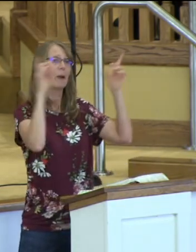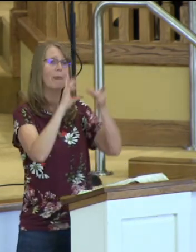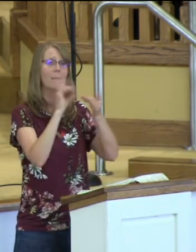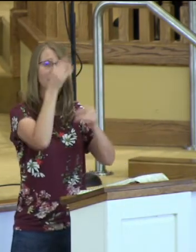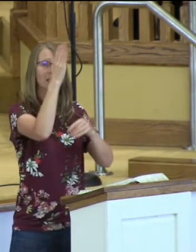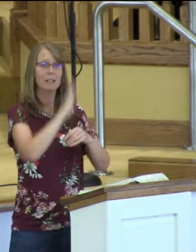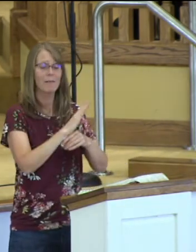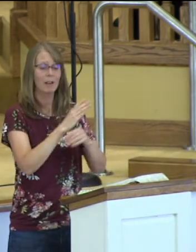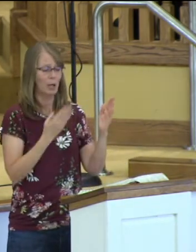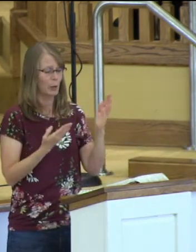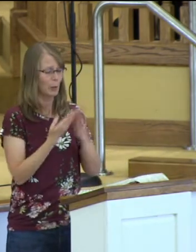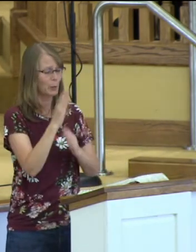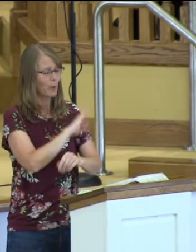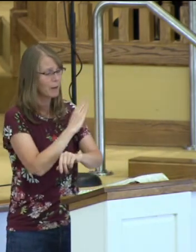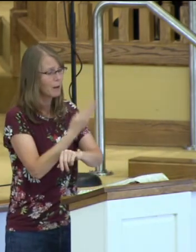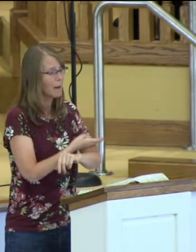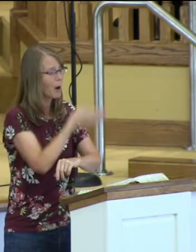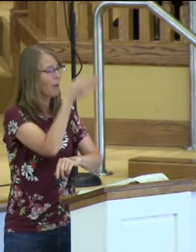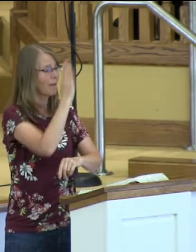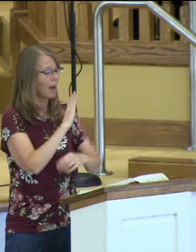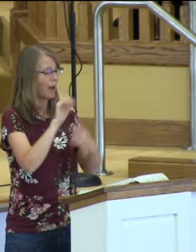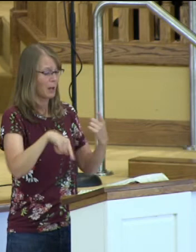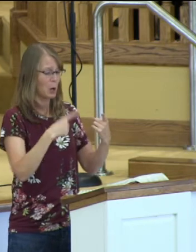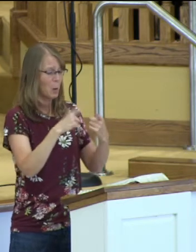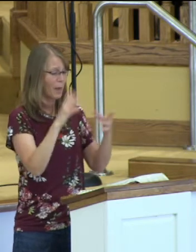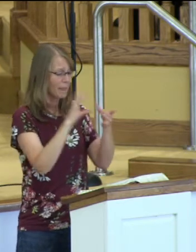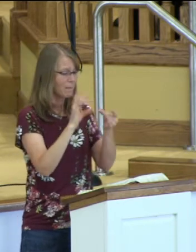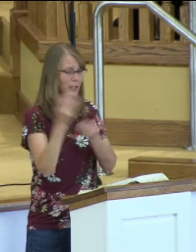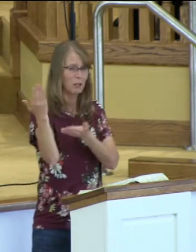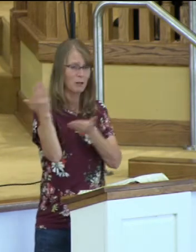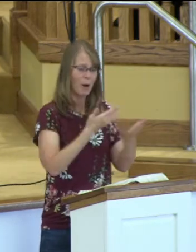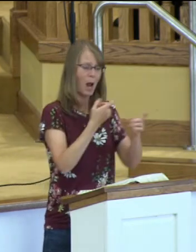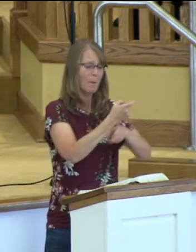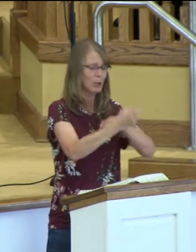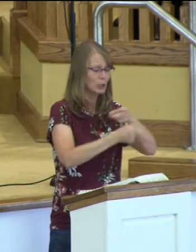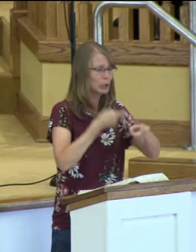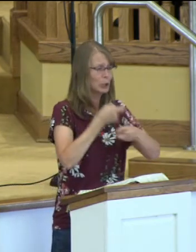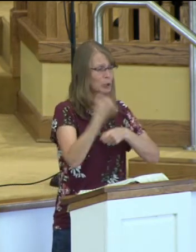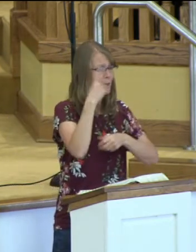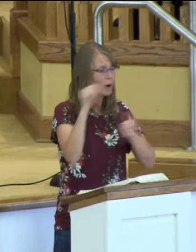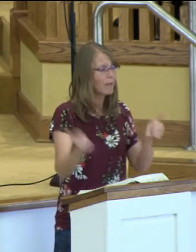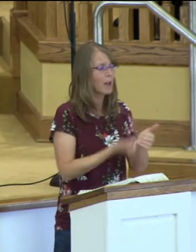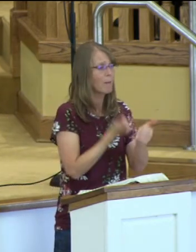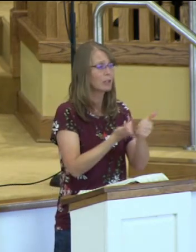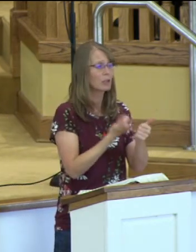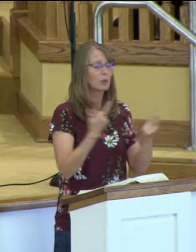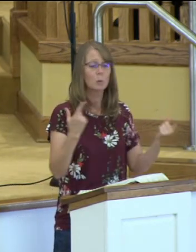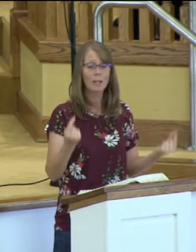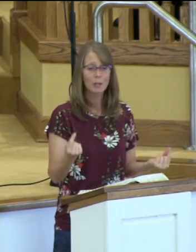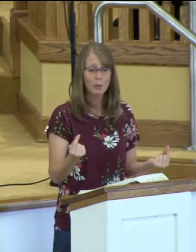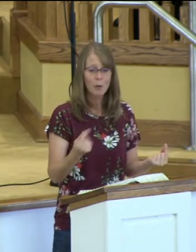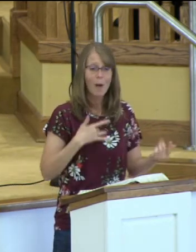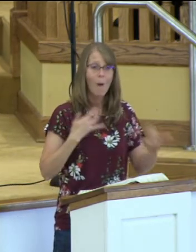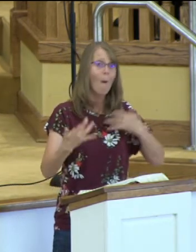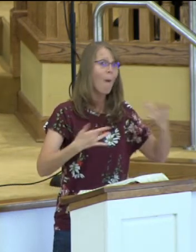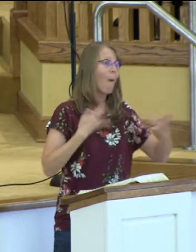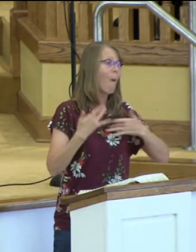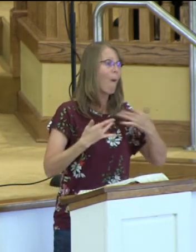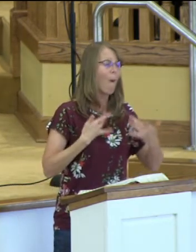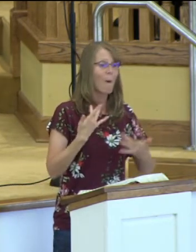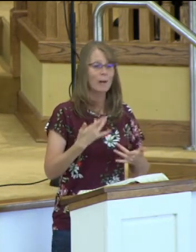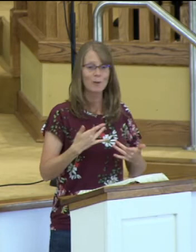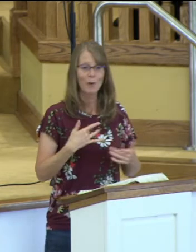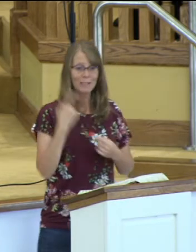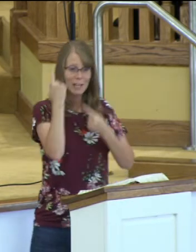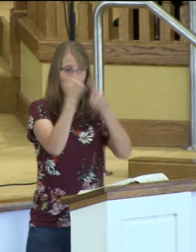and through the power of God. When that message brought persecution, you know what they did? They rejoiced that they were called, they were worthy, they